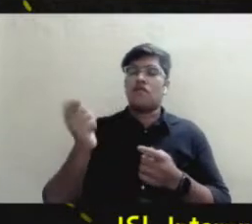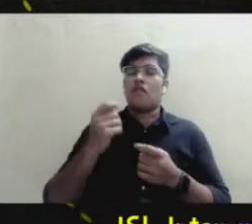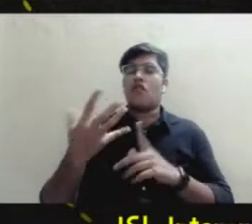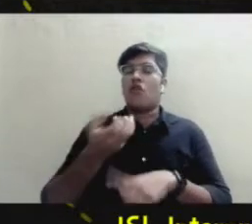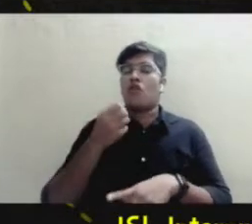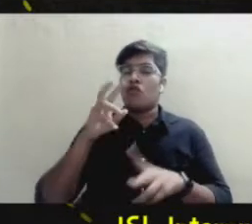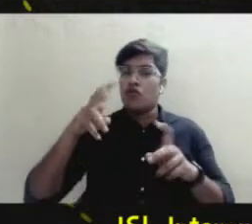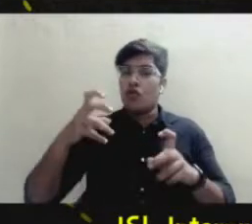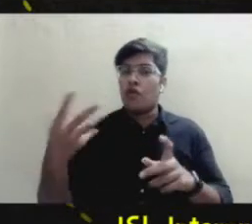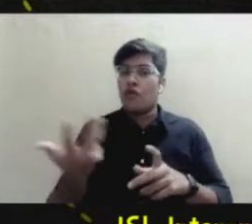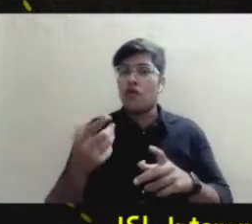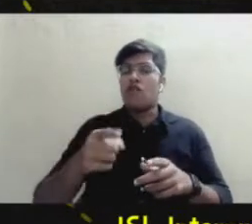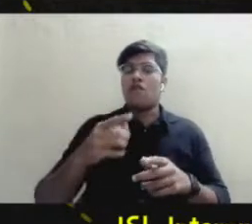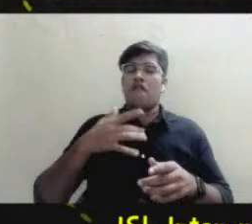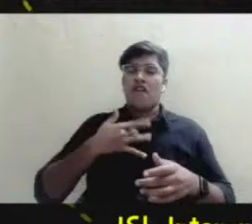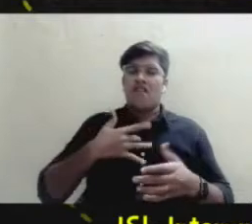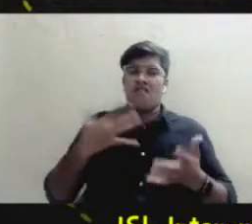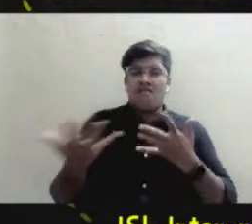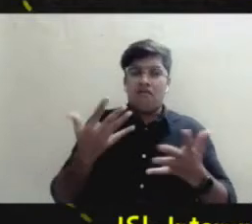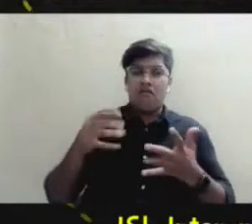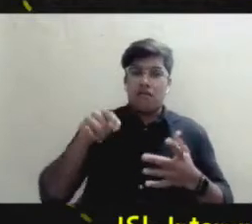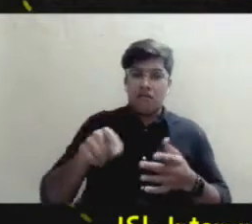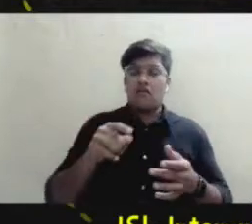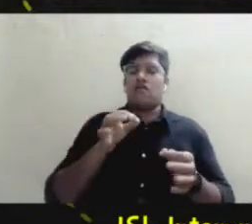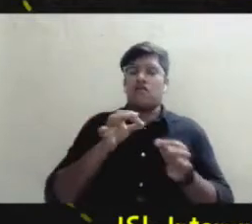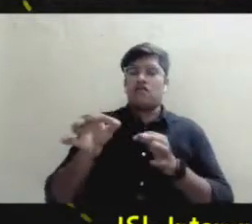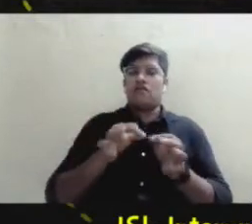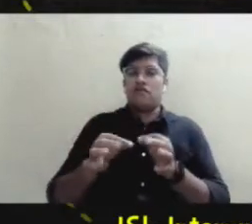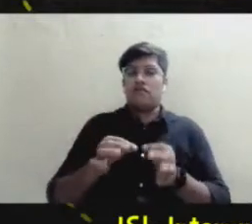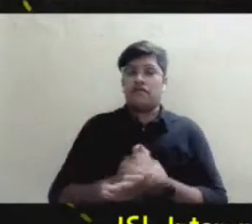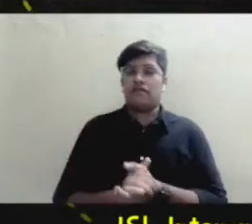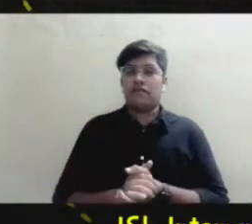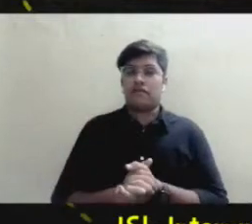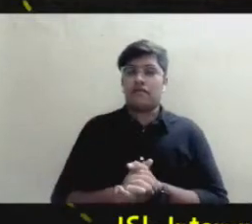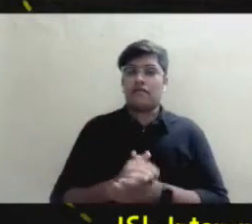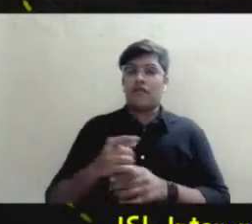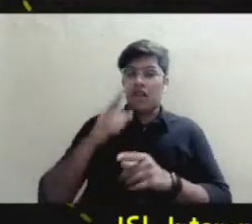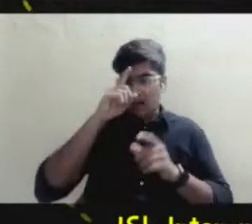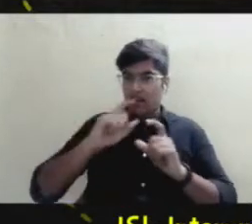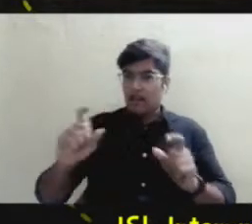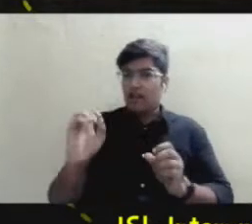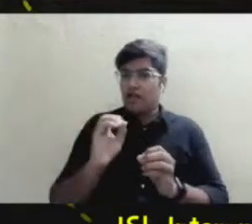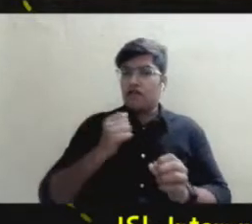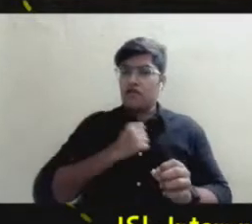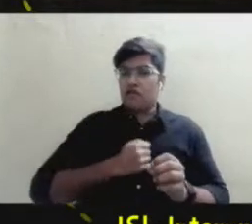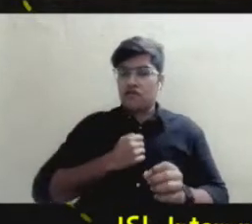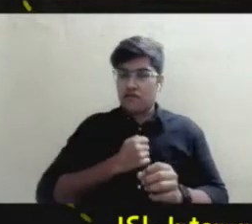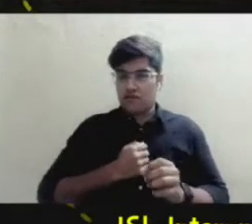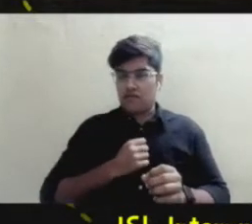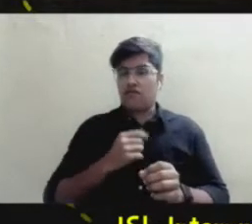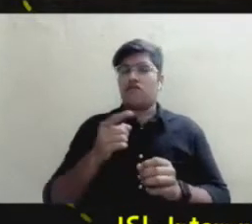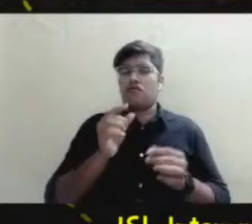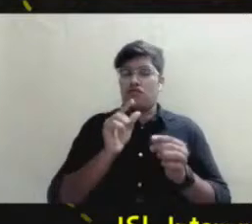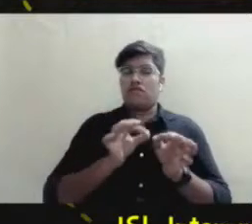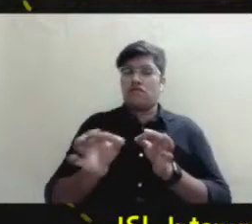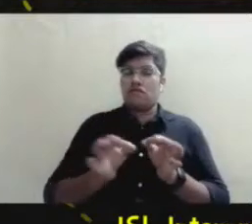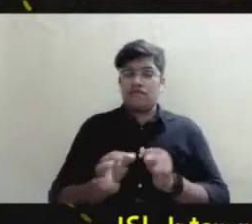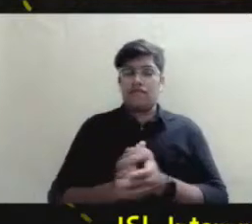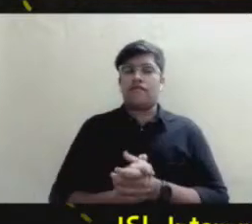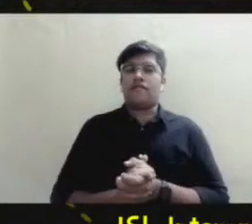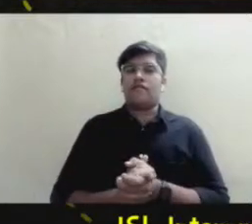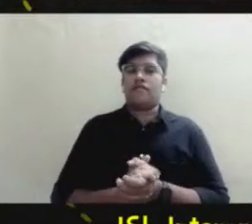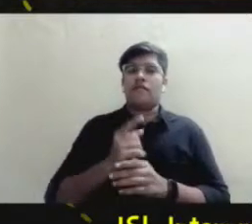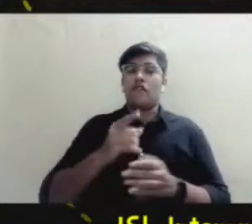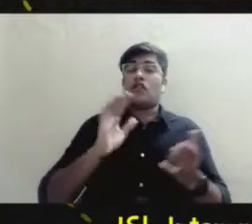restlessness that arises from it. I'm sorry, I'm not being clear about it, but the manner in which it is sung. If you